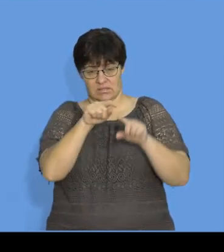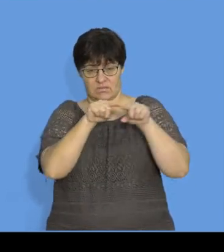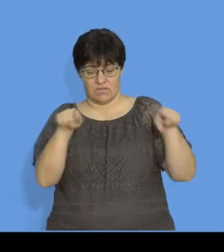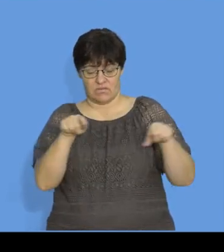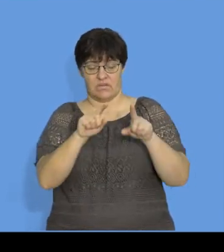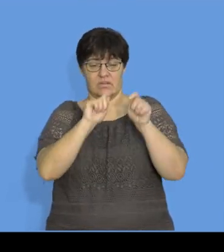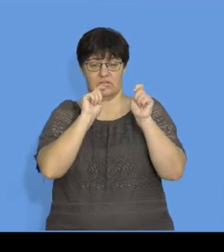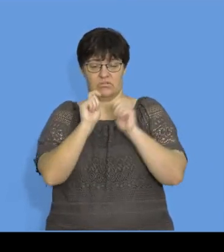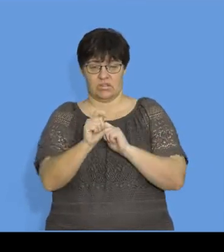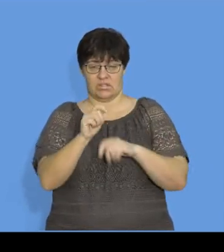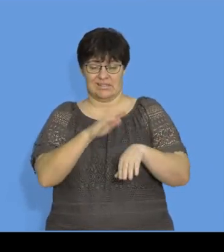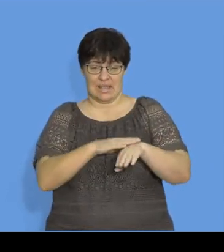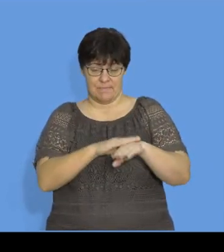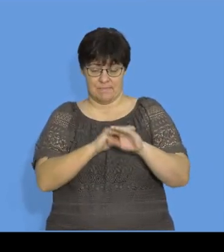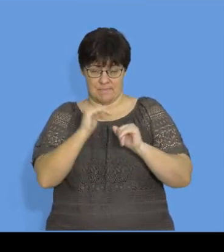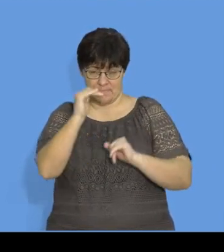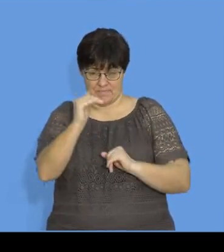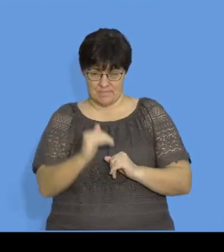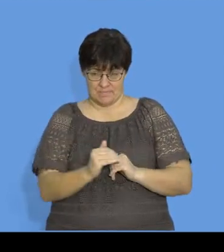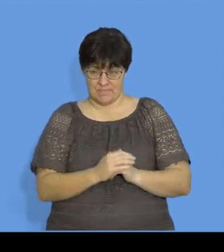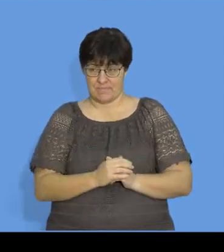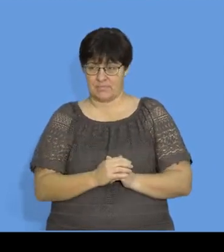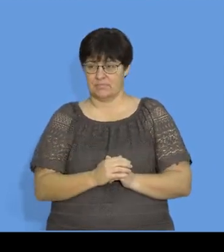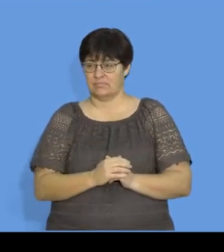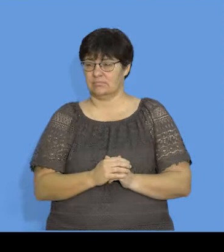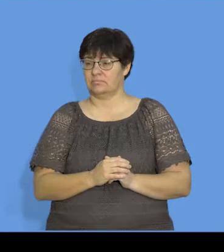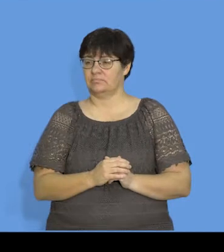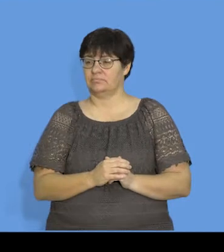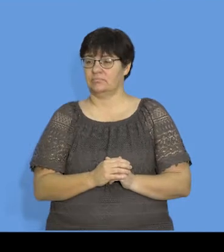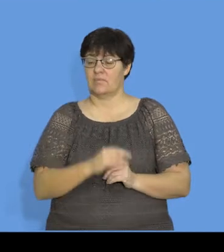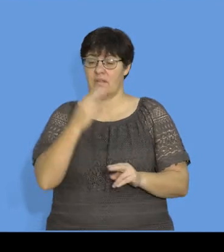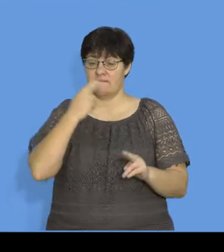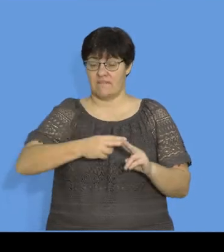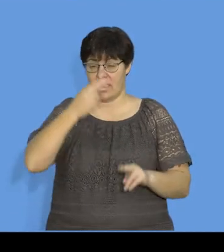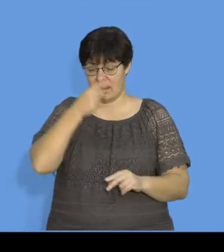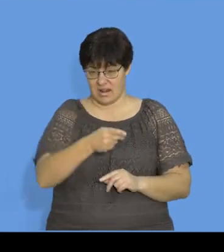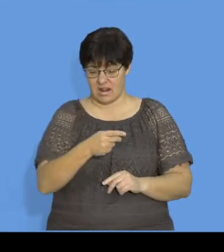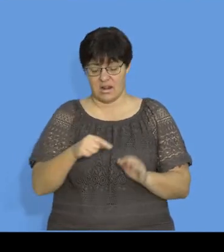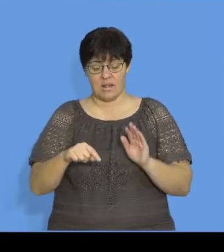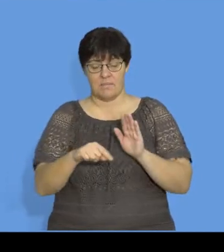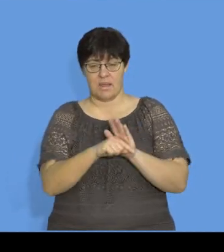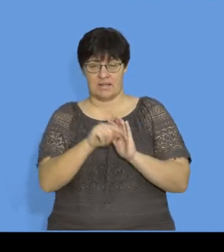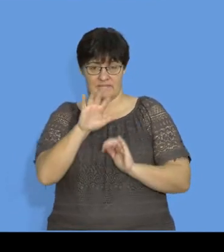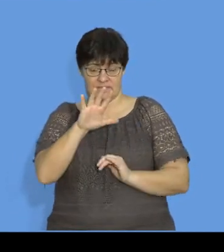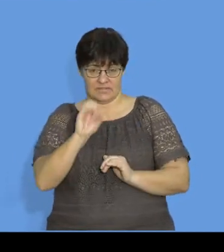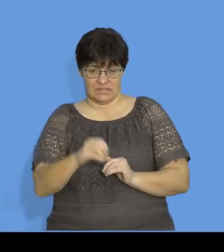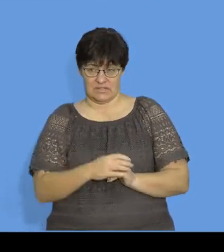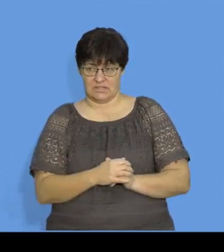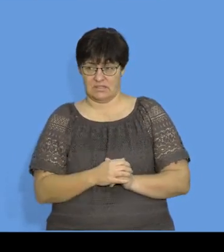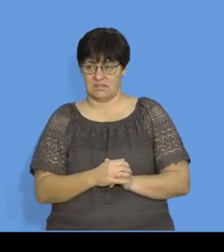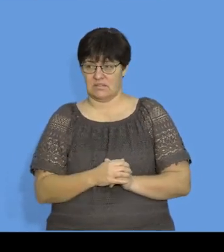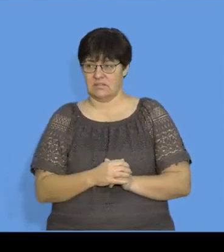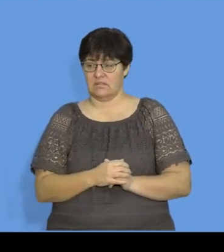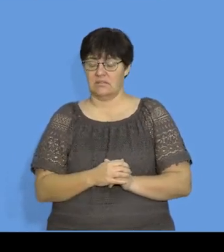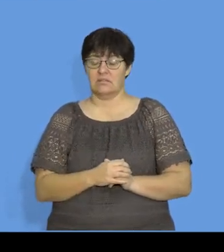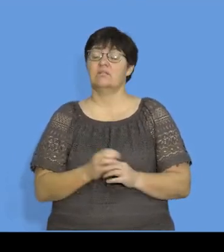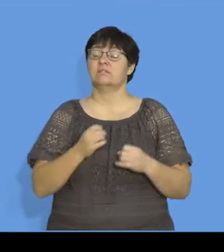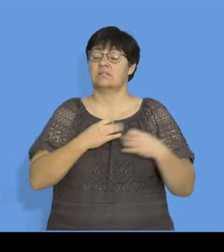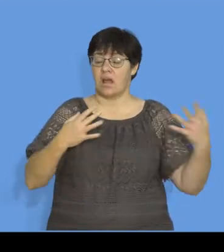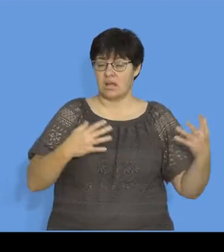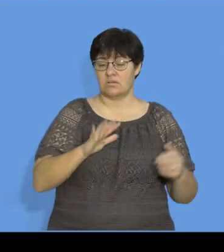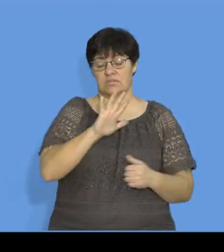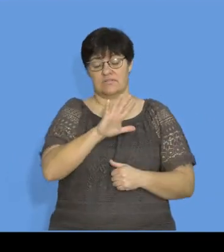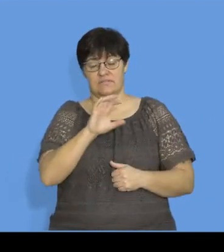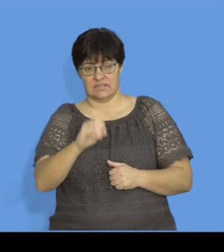in time. So we're going to go final, which is minus 50, minus initial, which